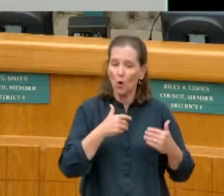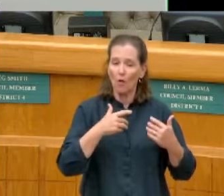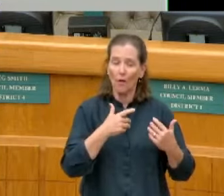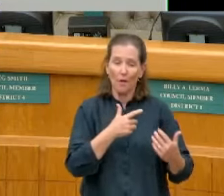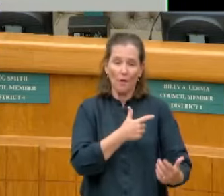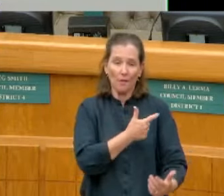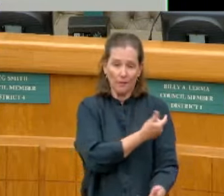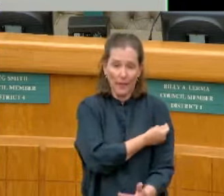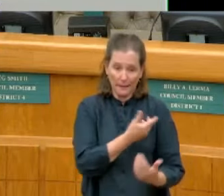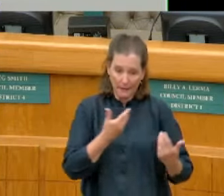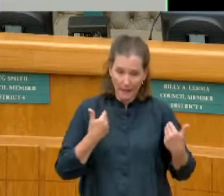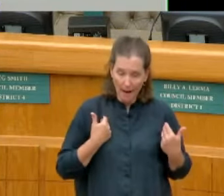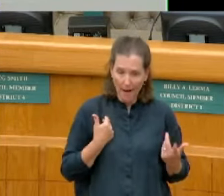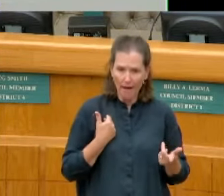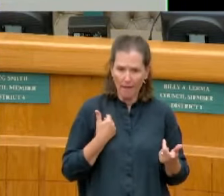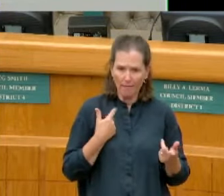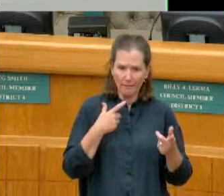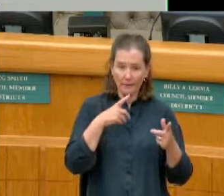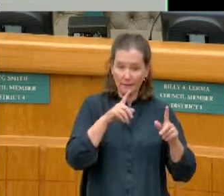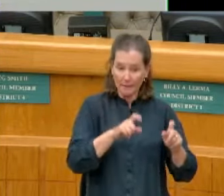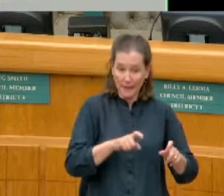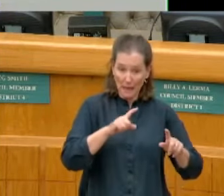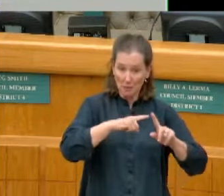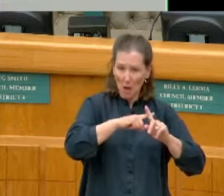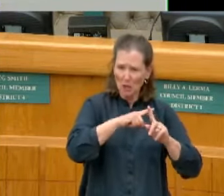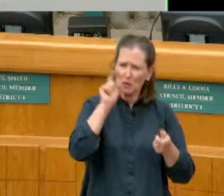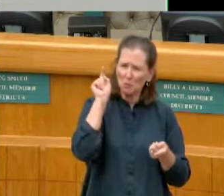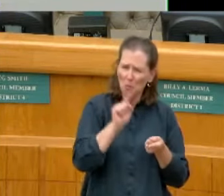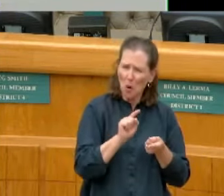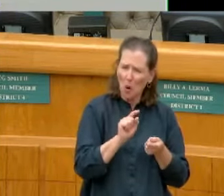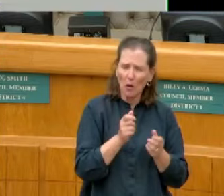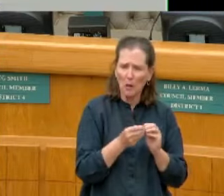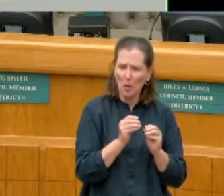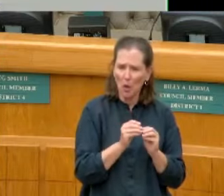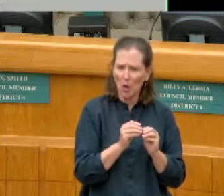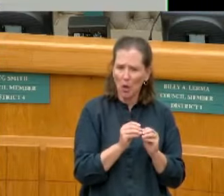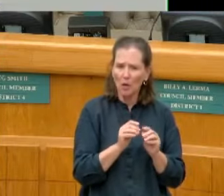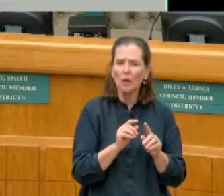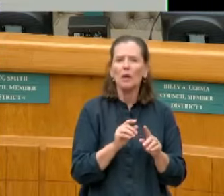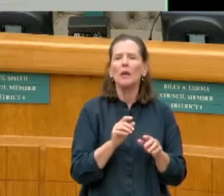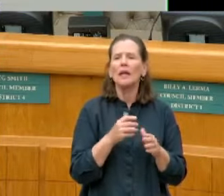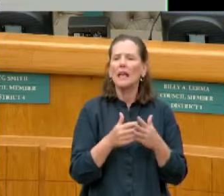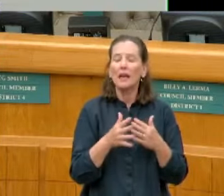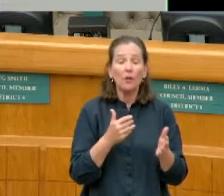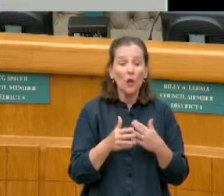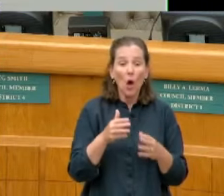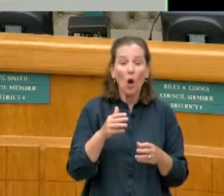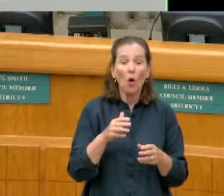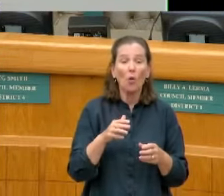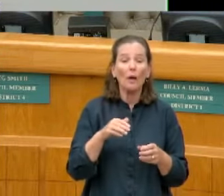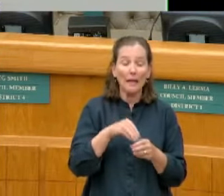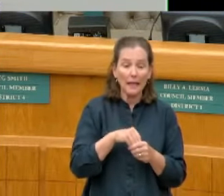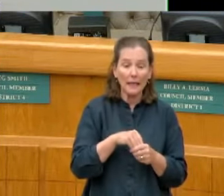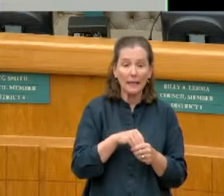It's a very small number of people, even though in Nueces County, 53% of people, I believe I heard, are fully